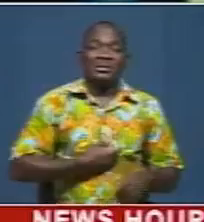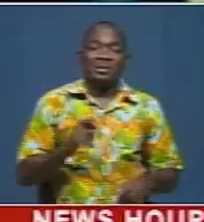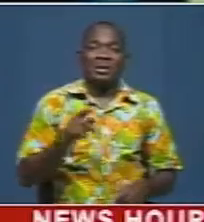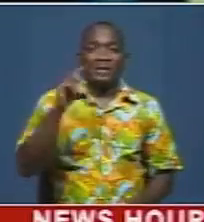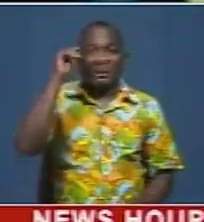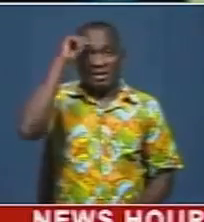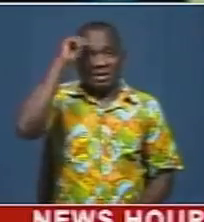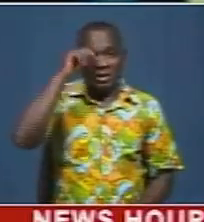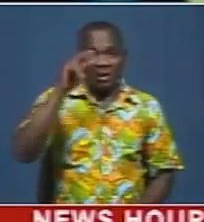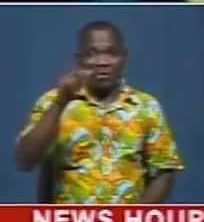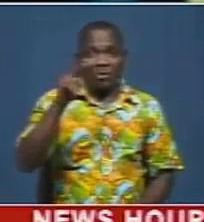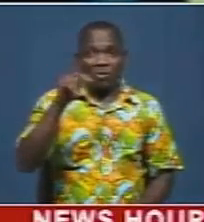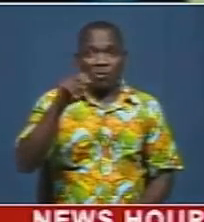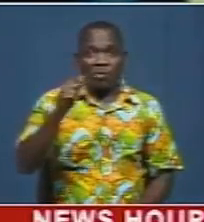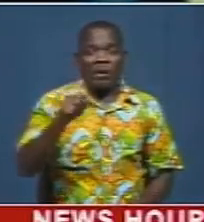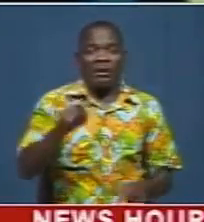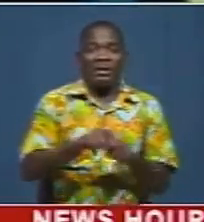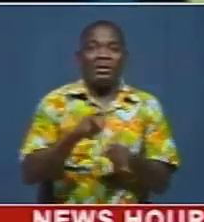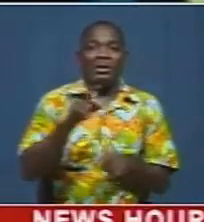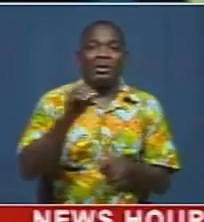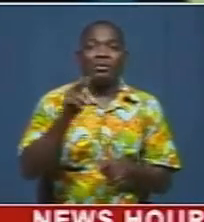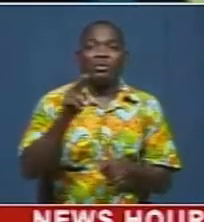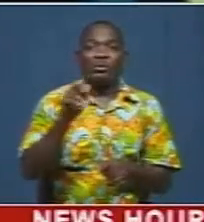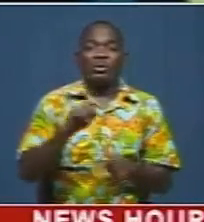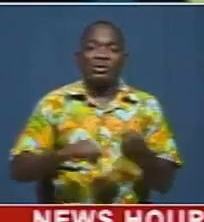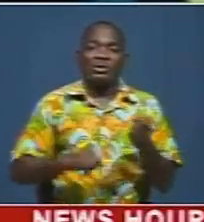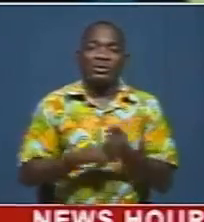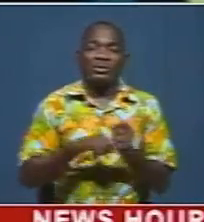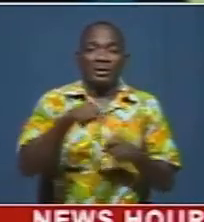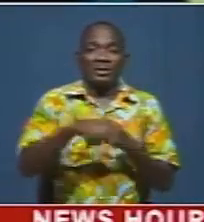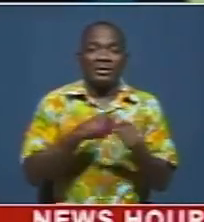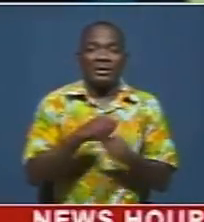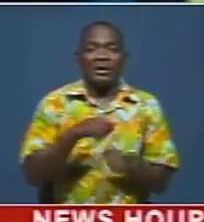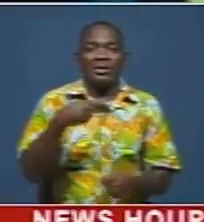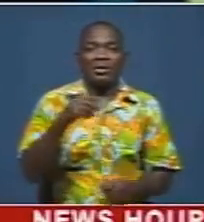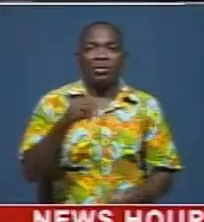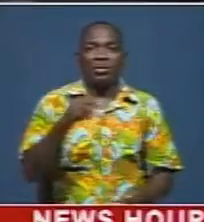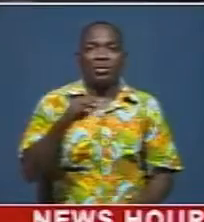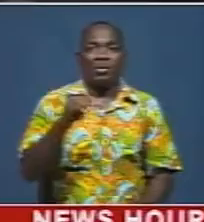Teshi, Nungwa and Osu areas to support this year's Homo.